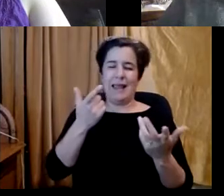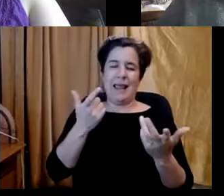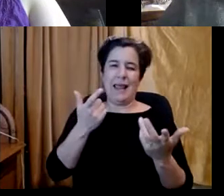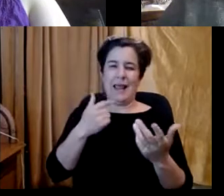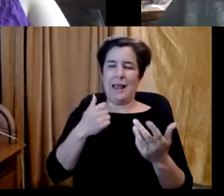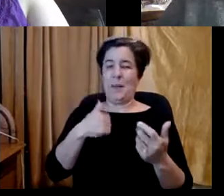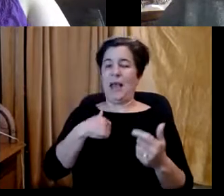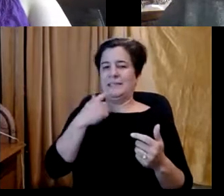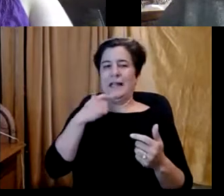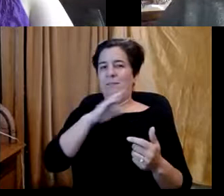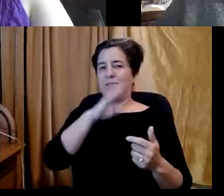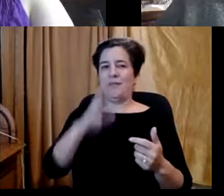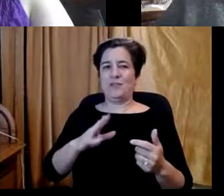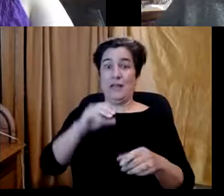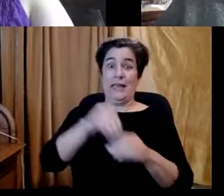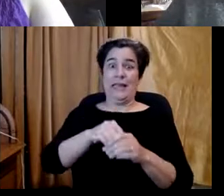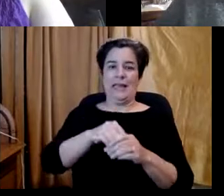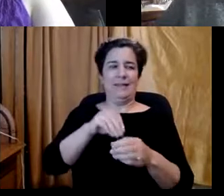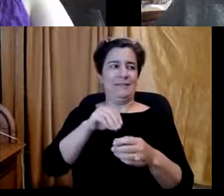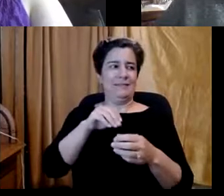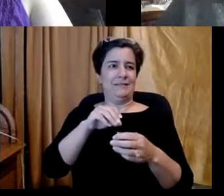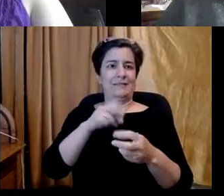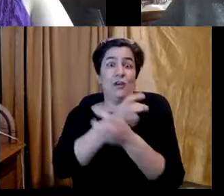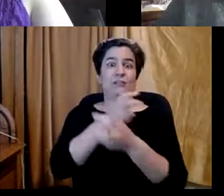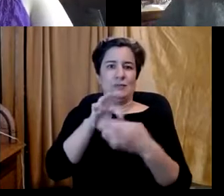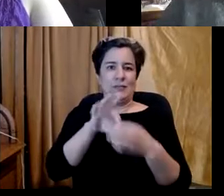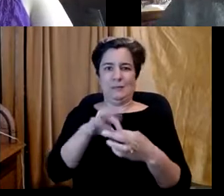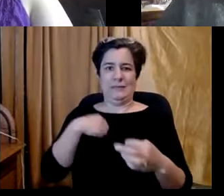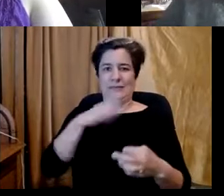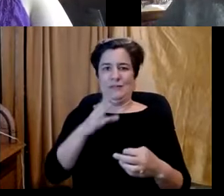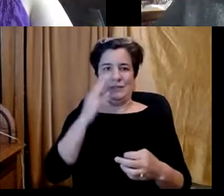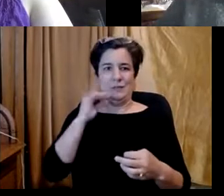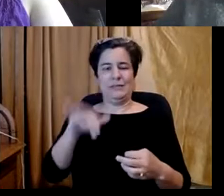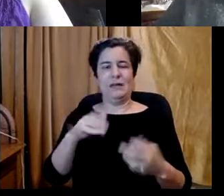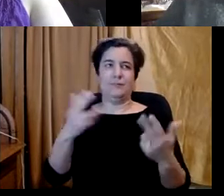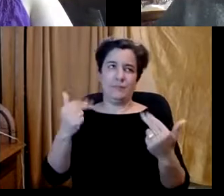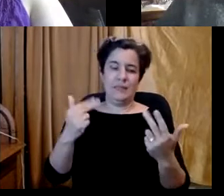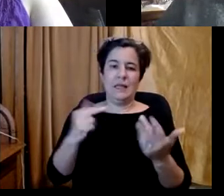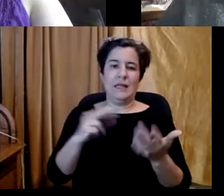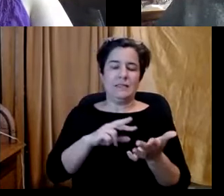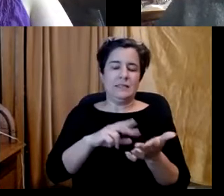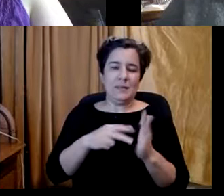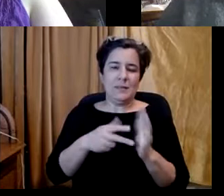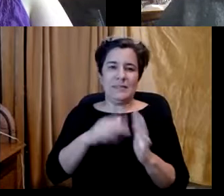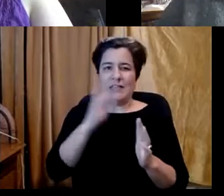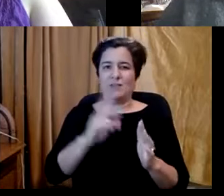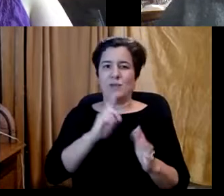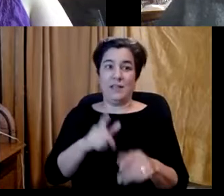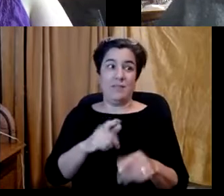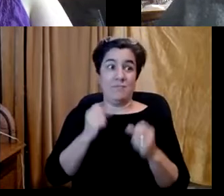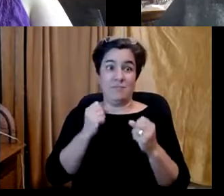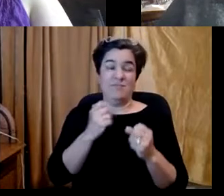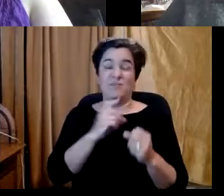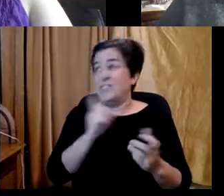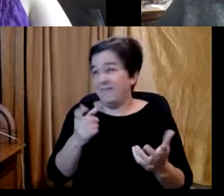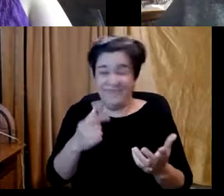relationships. So that's probably why. Again, I have just always had my kids and it's to the